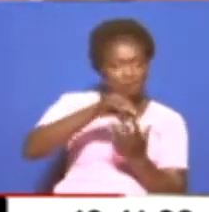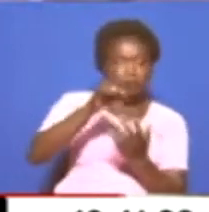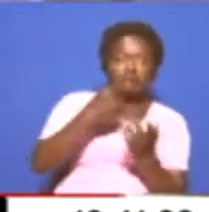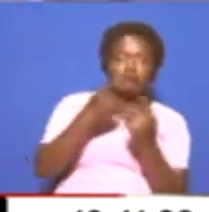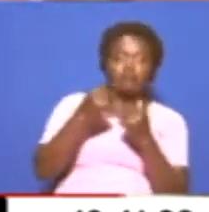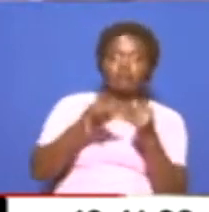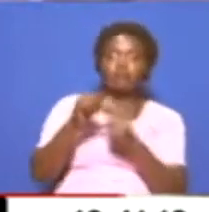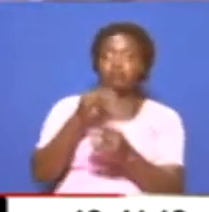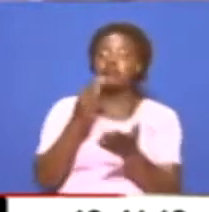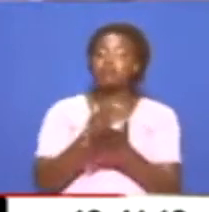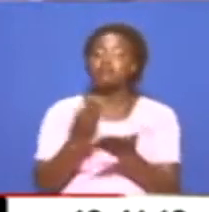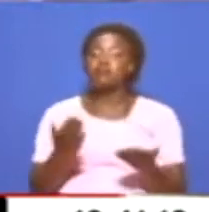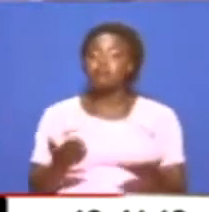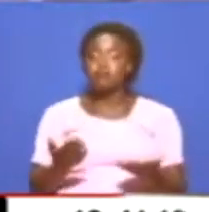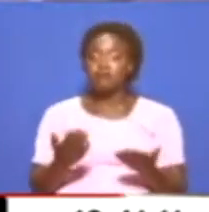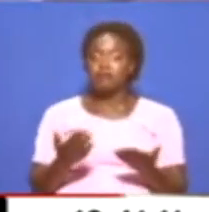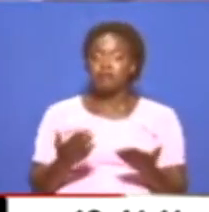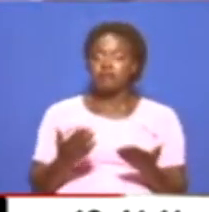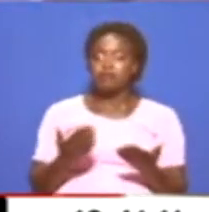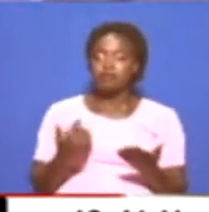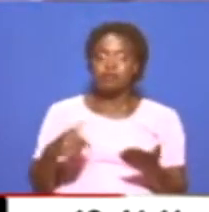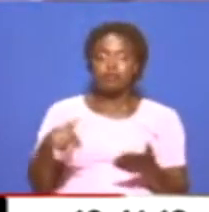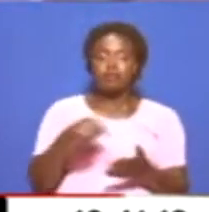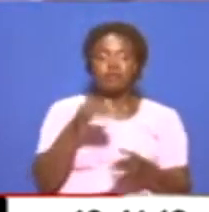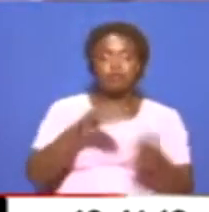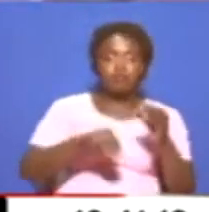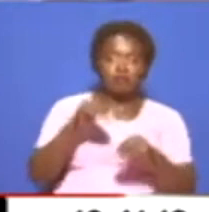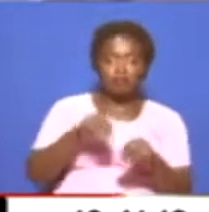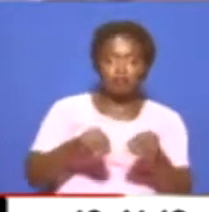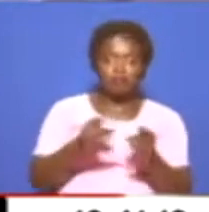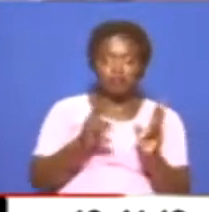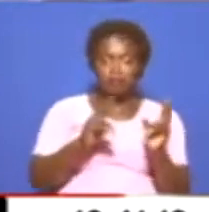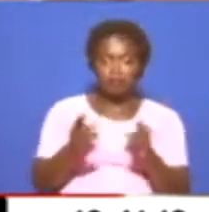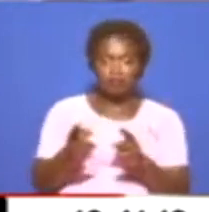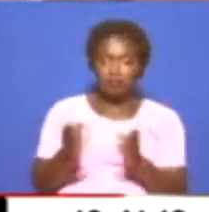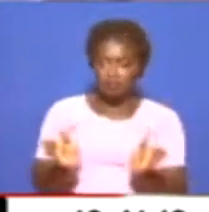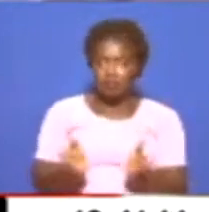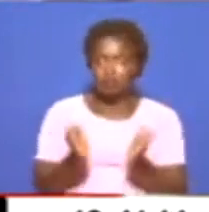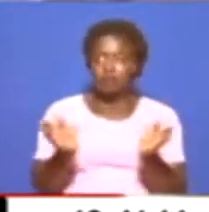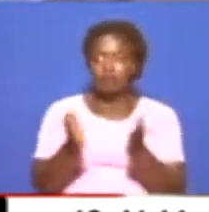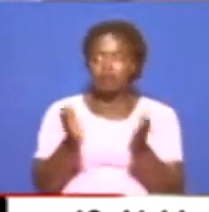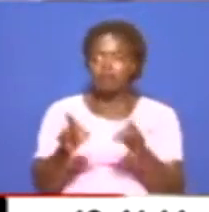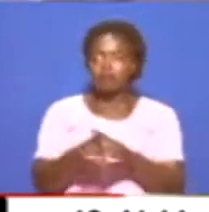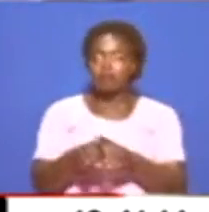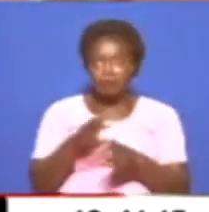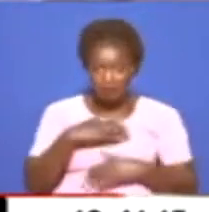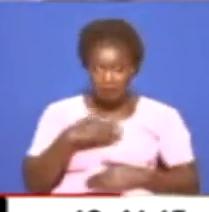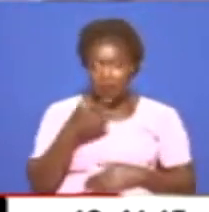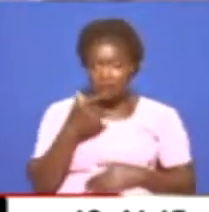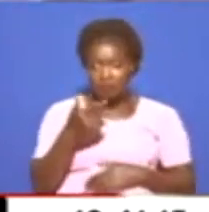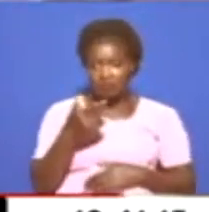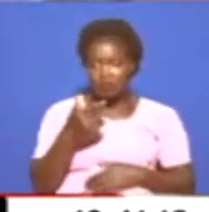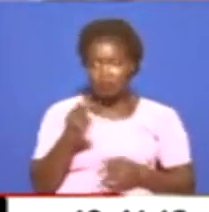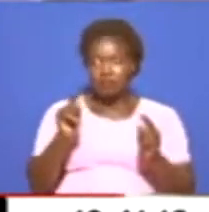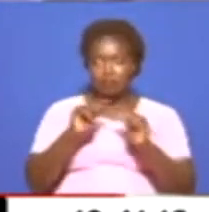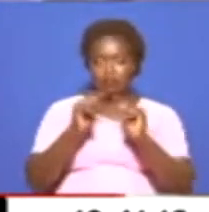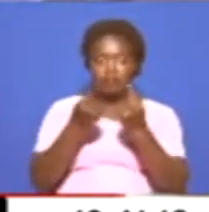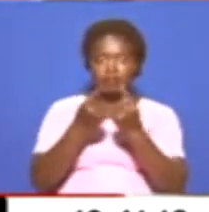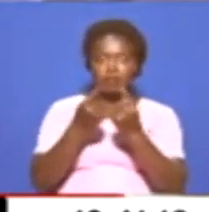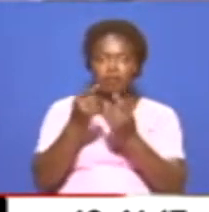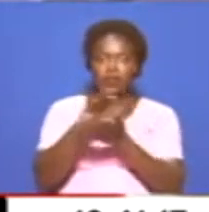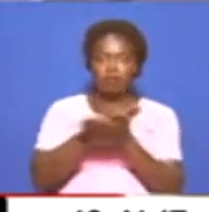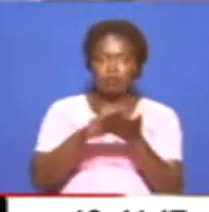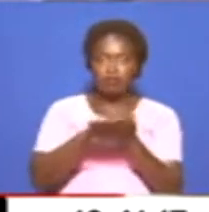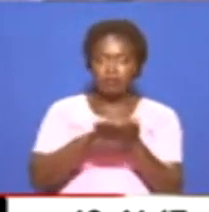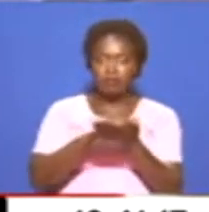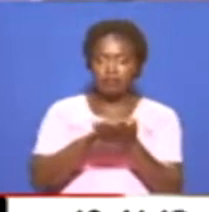truth as it is. Our elections are normally mobilized, as Mheshimiwa has said, on tribal basis.